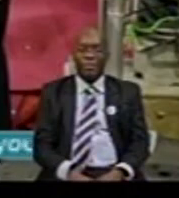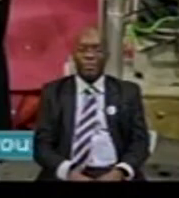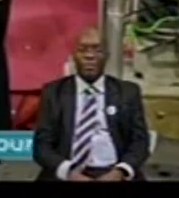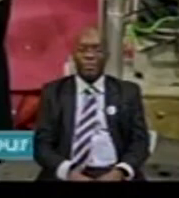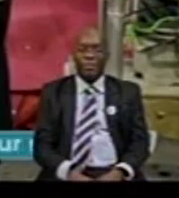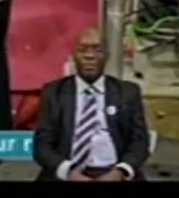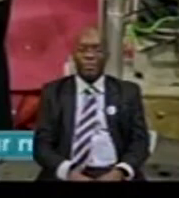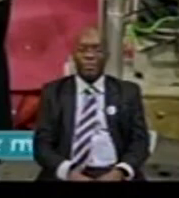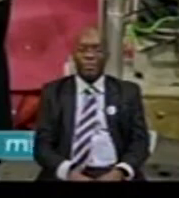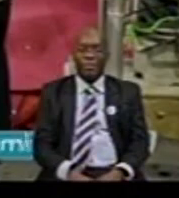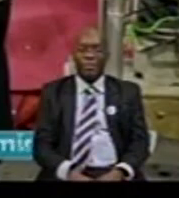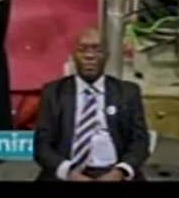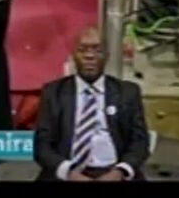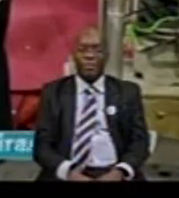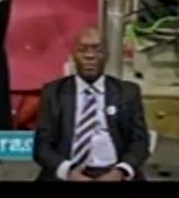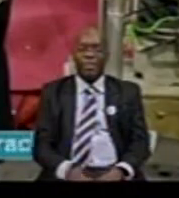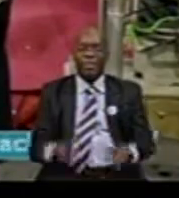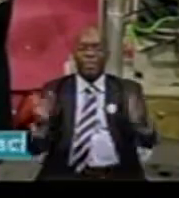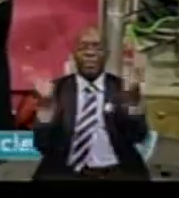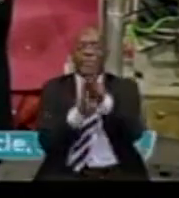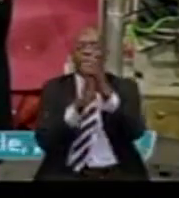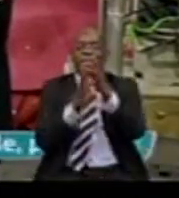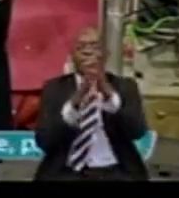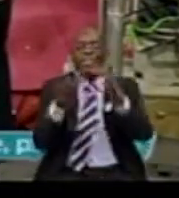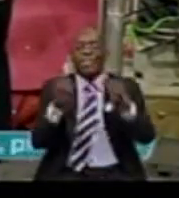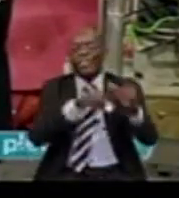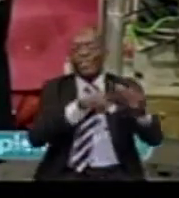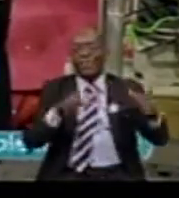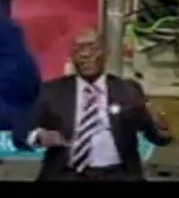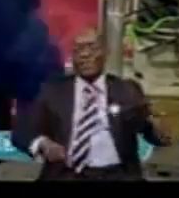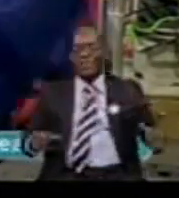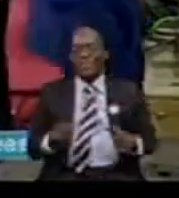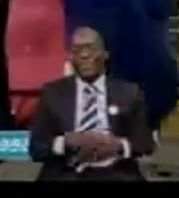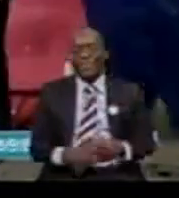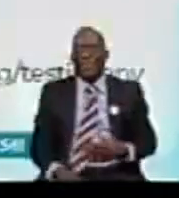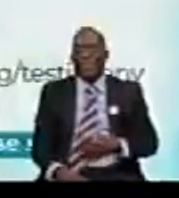now made whole. Praise the Lord.